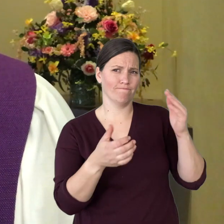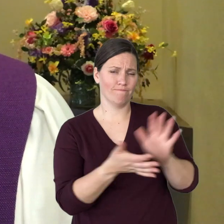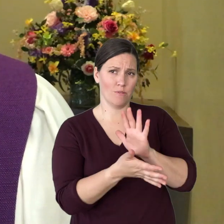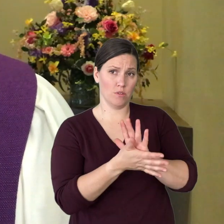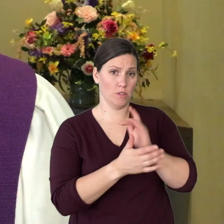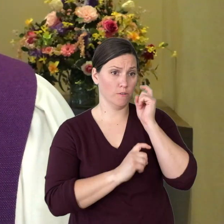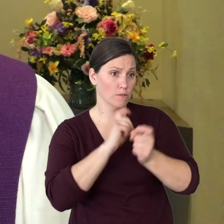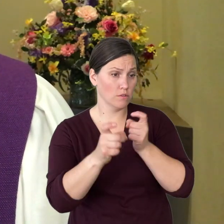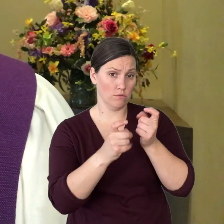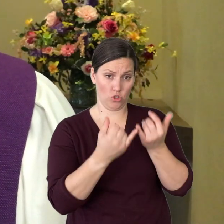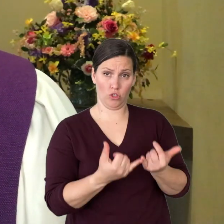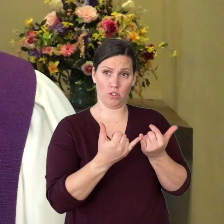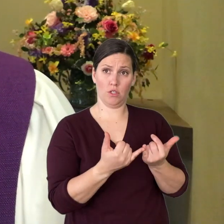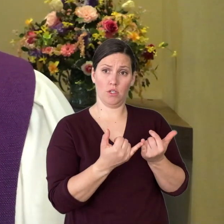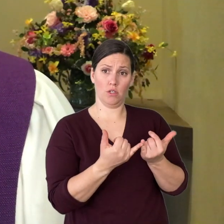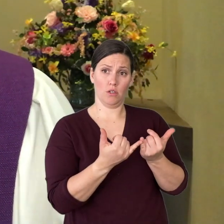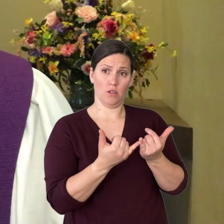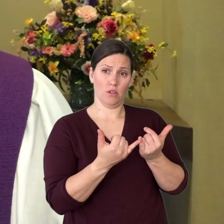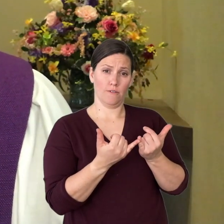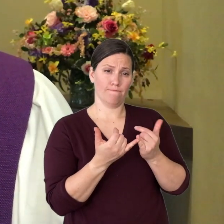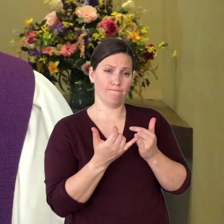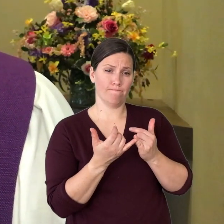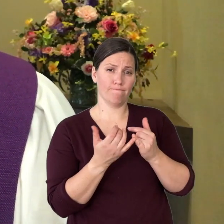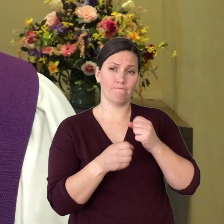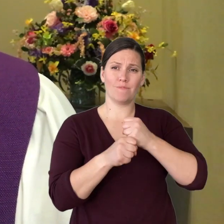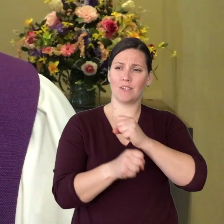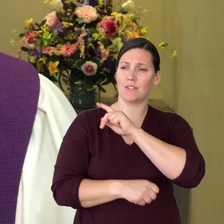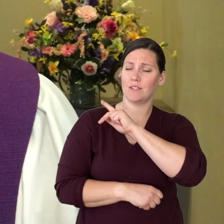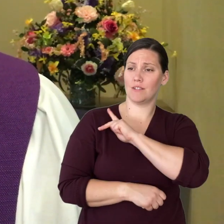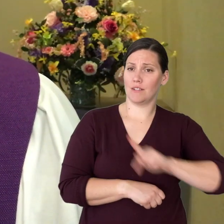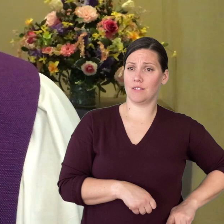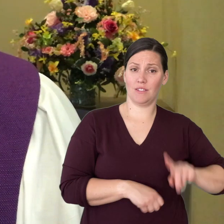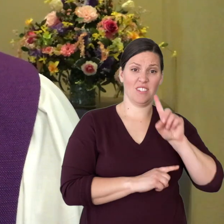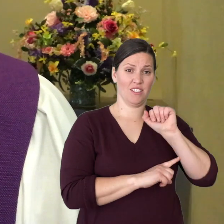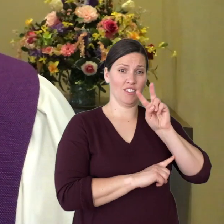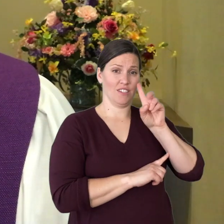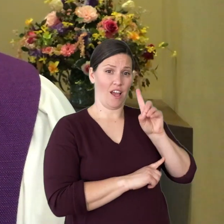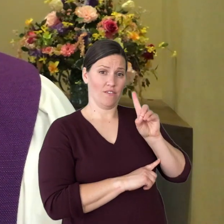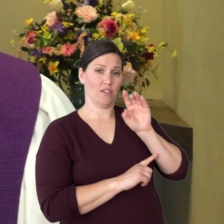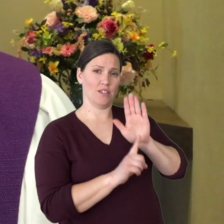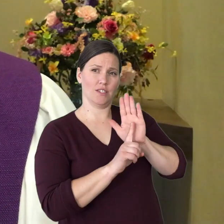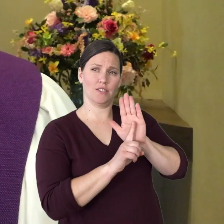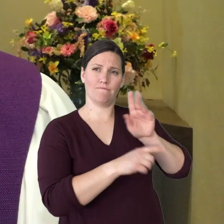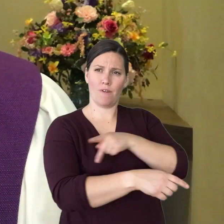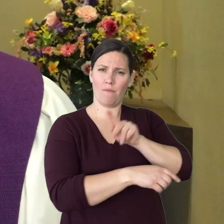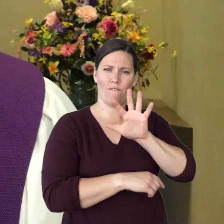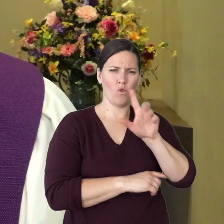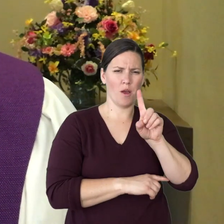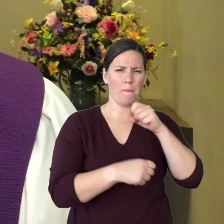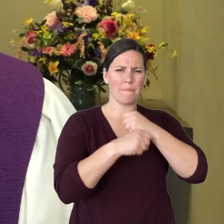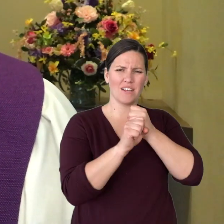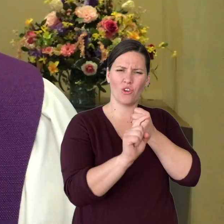was given to you today and make King David's words of Psalm 51, make them